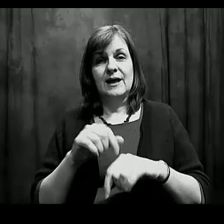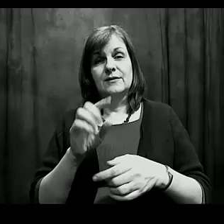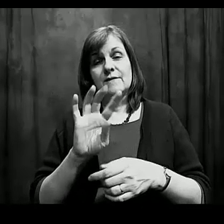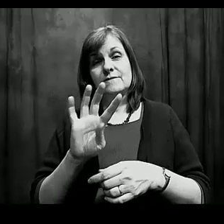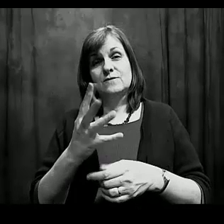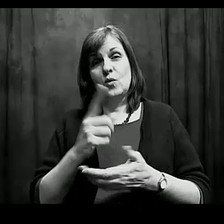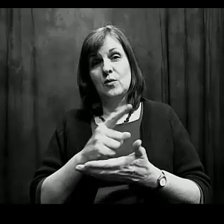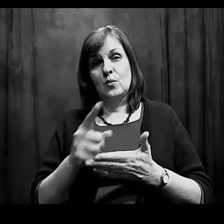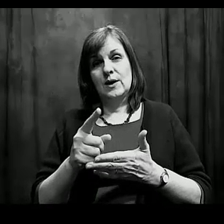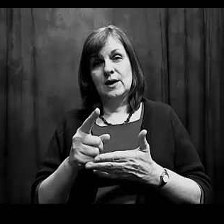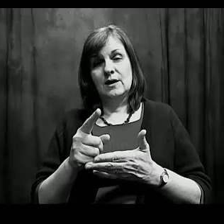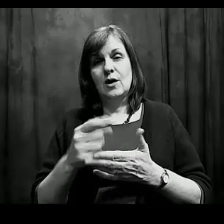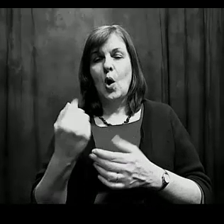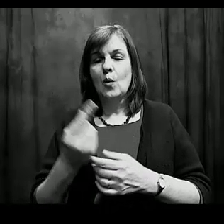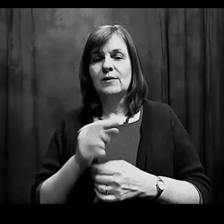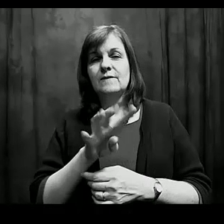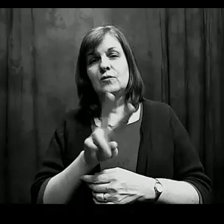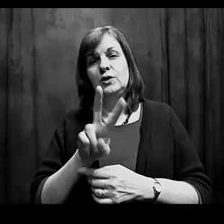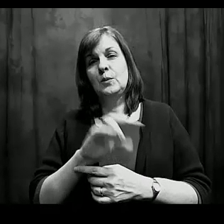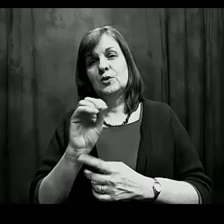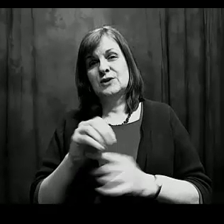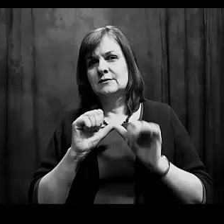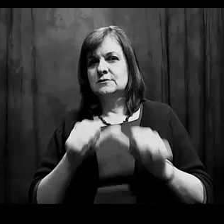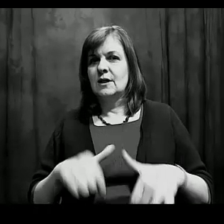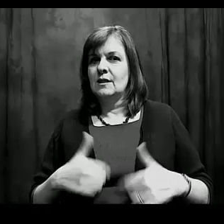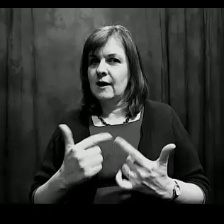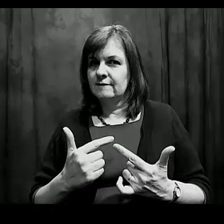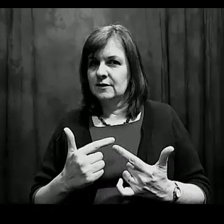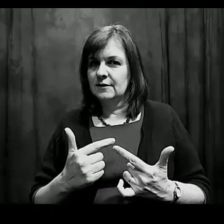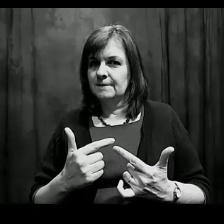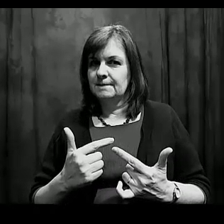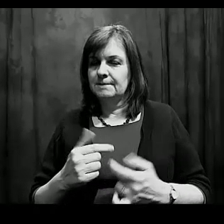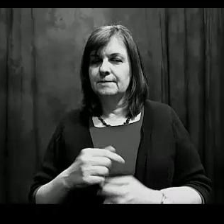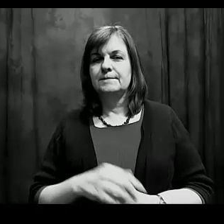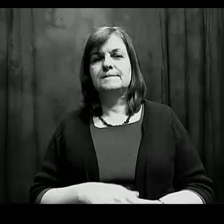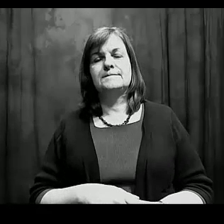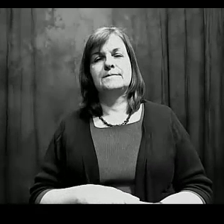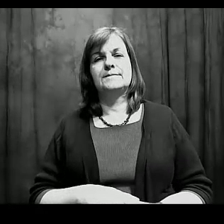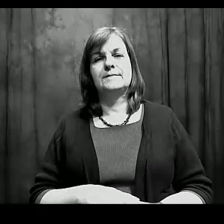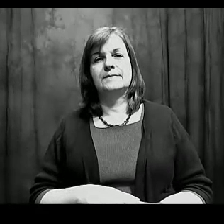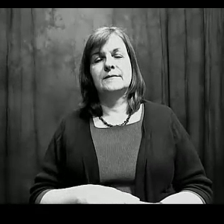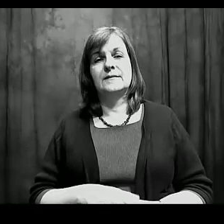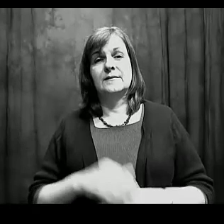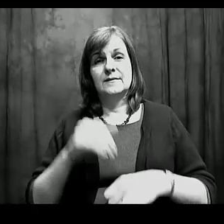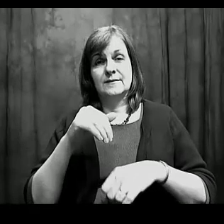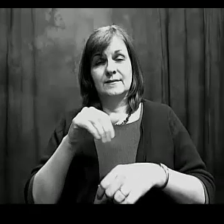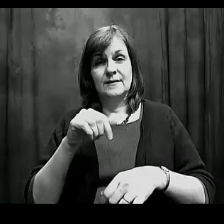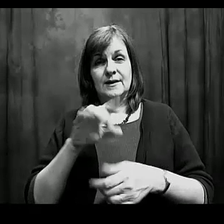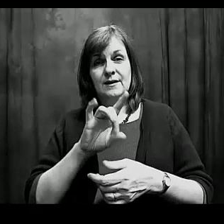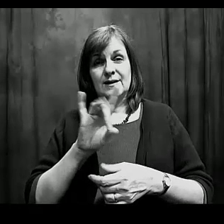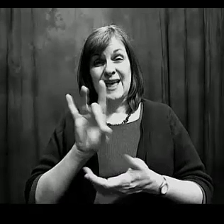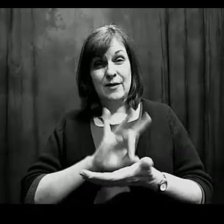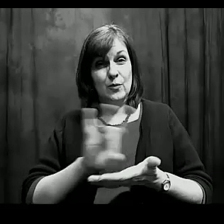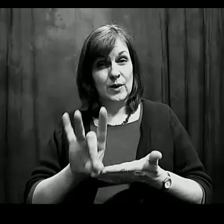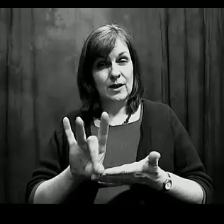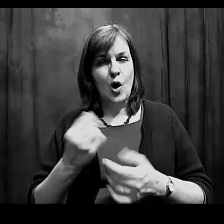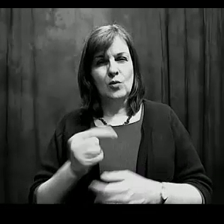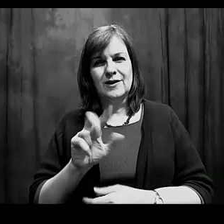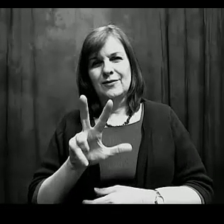Viable at the fourth week, we're down to 42%, okay? At the eighth week,